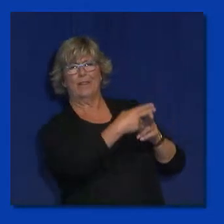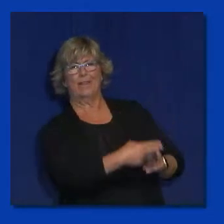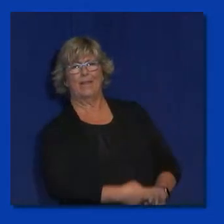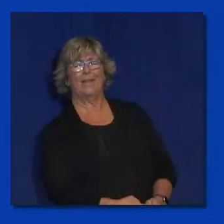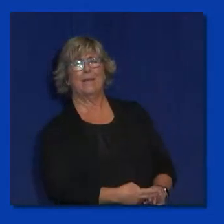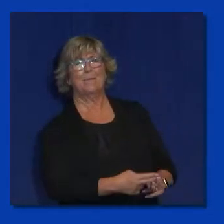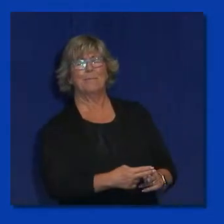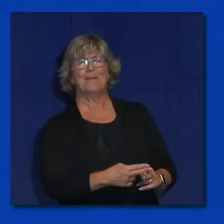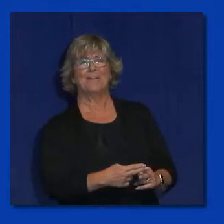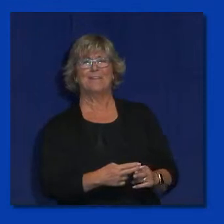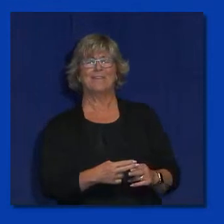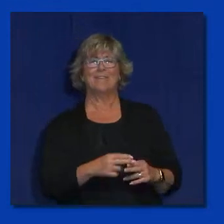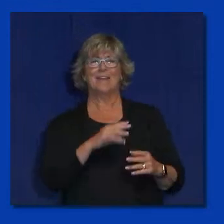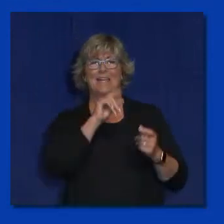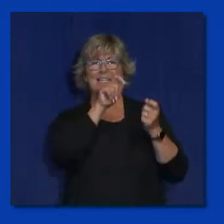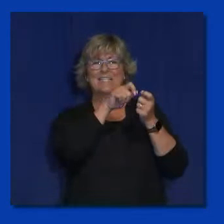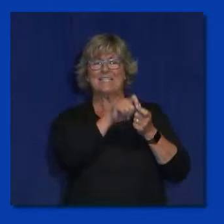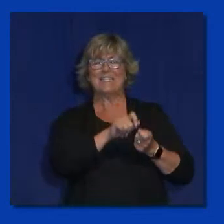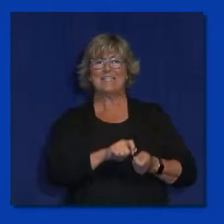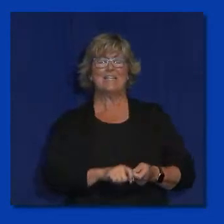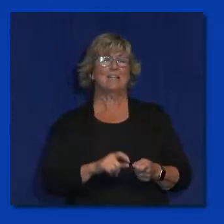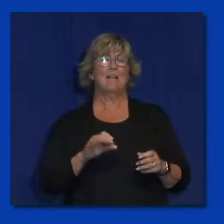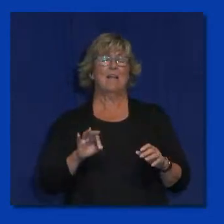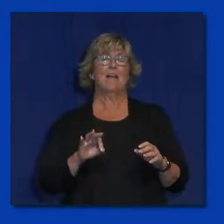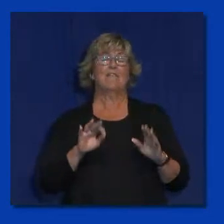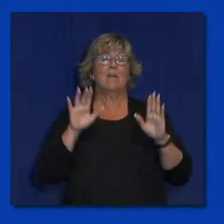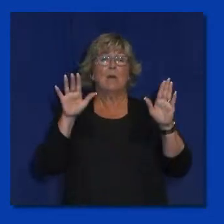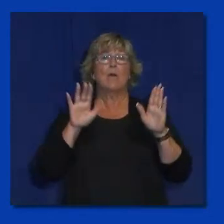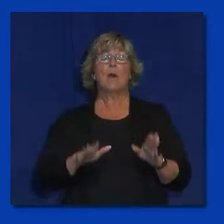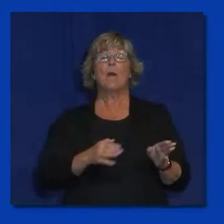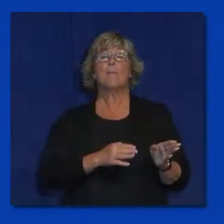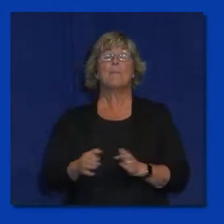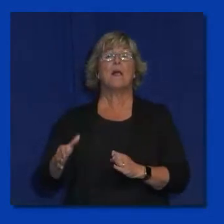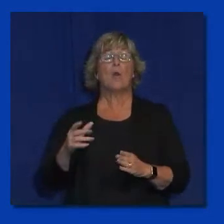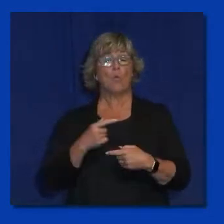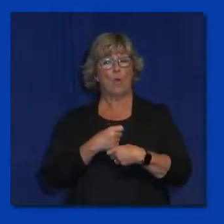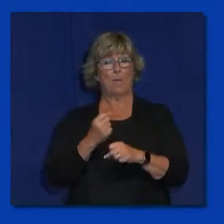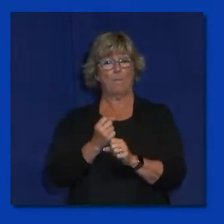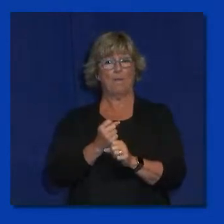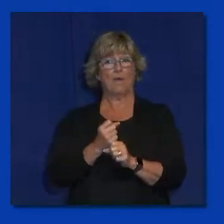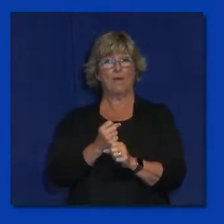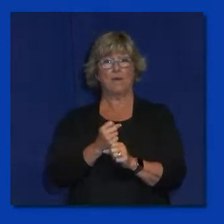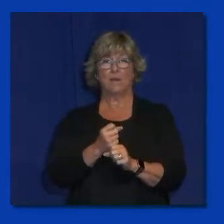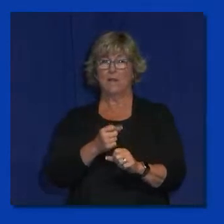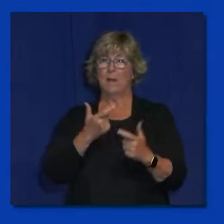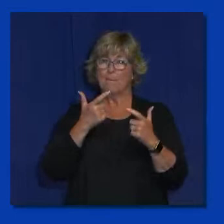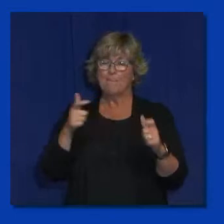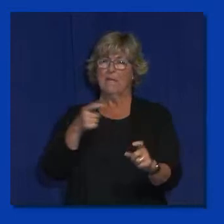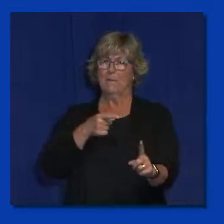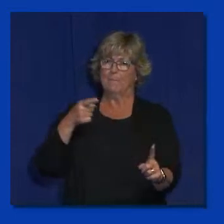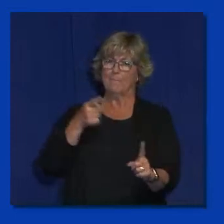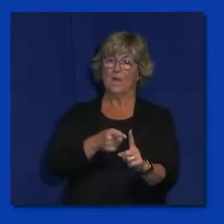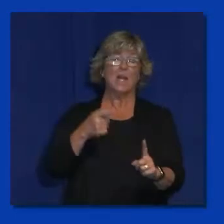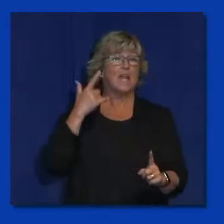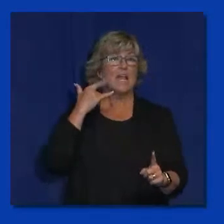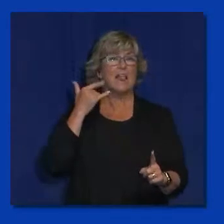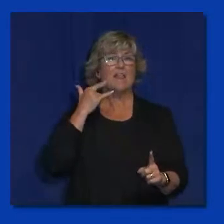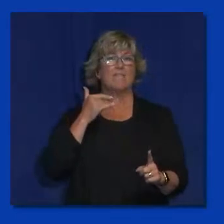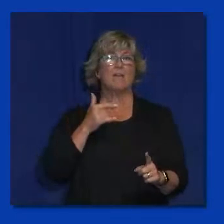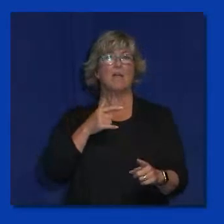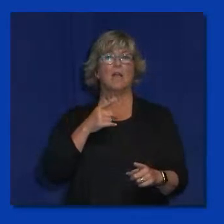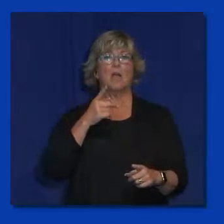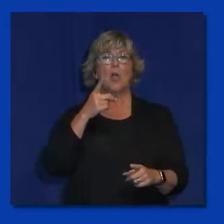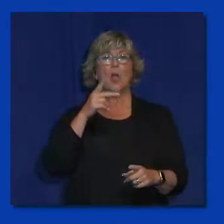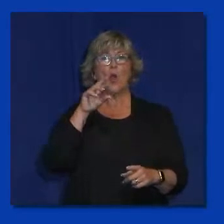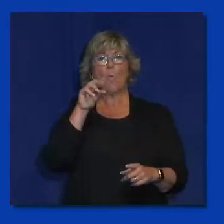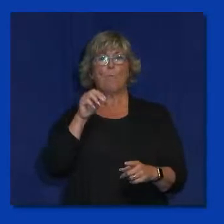burn through to go through the details of that remarkable plan. Though I do want to make a deep point here. California is a pro-life